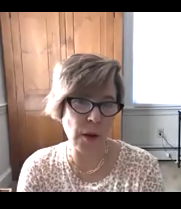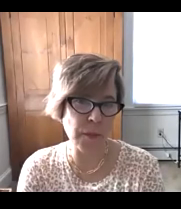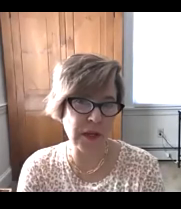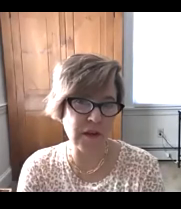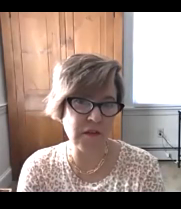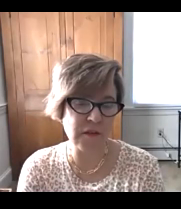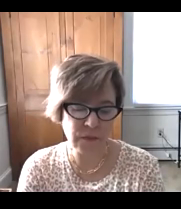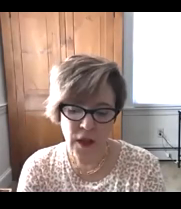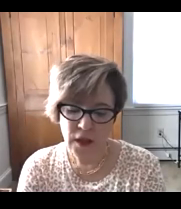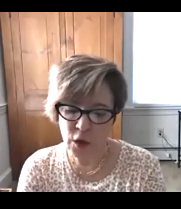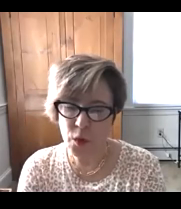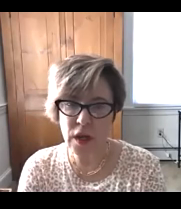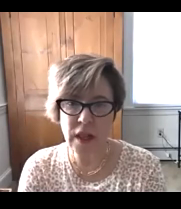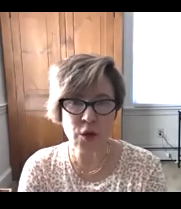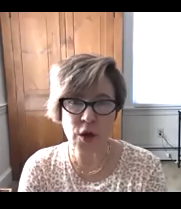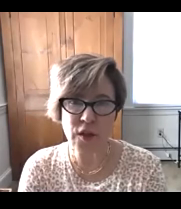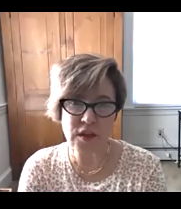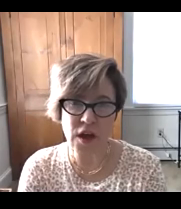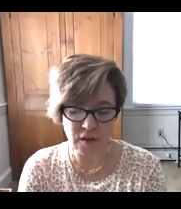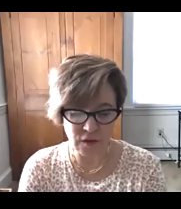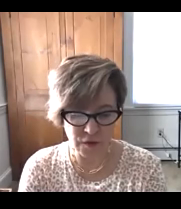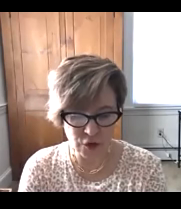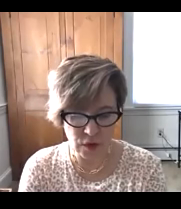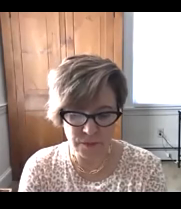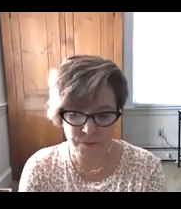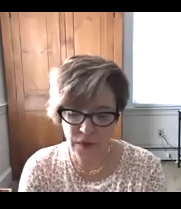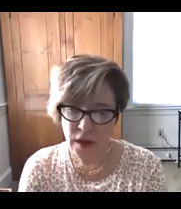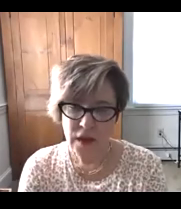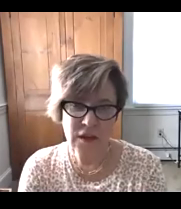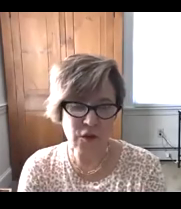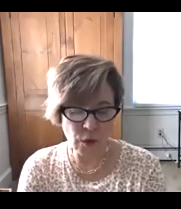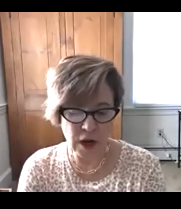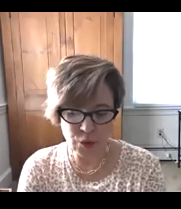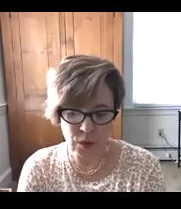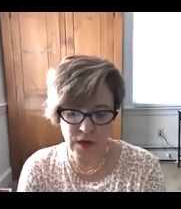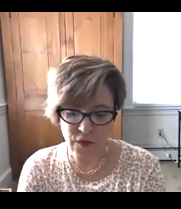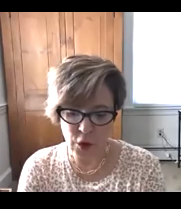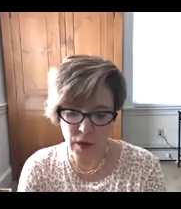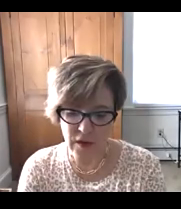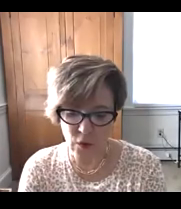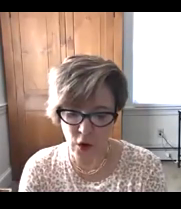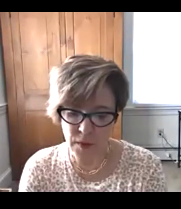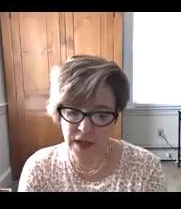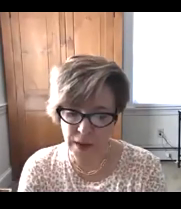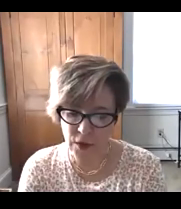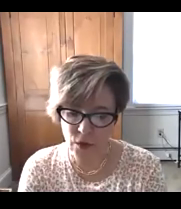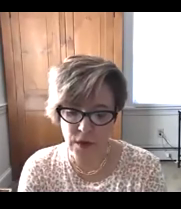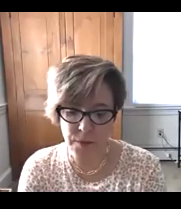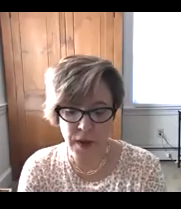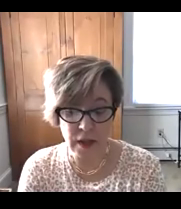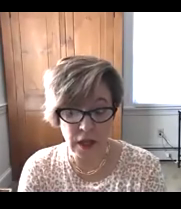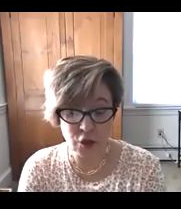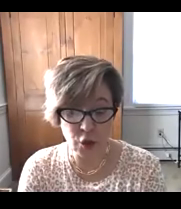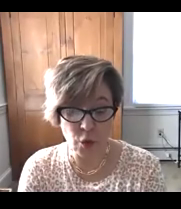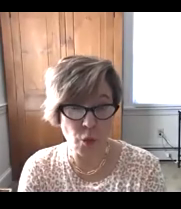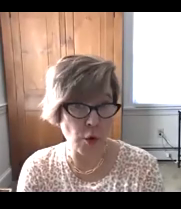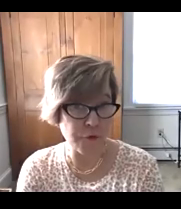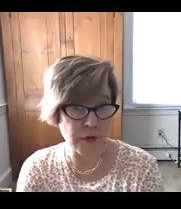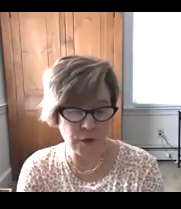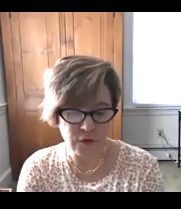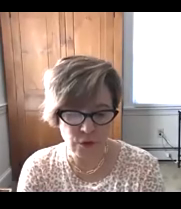100 companies. You know, I want to let you know that Don is a veteran. He's a graduate of the U.S. Army Chemical and